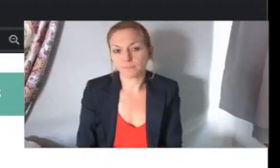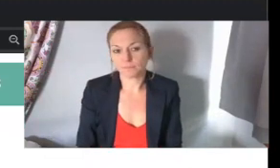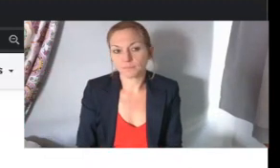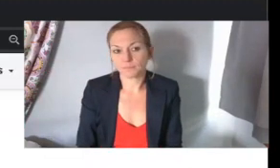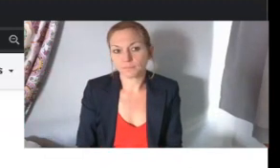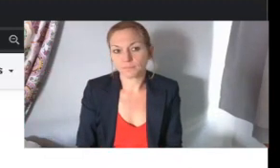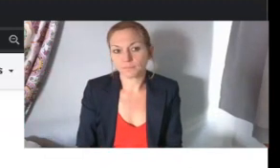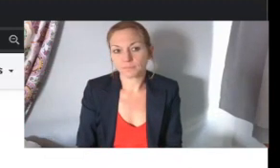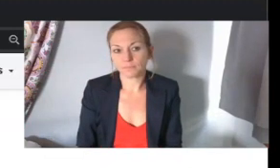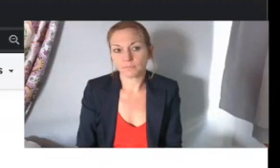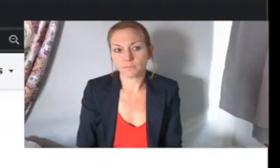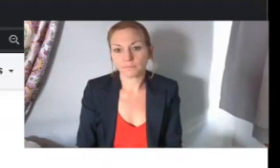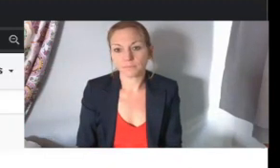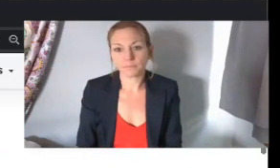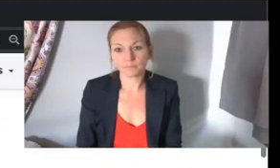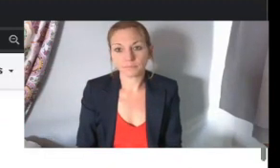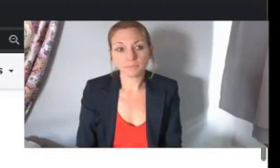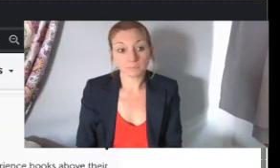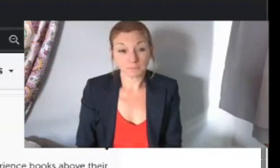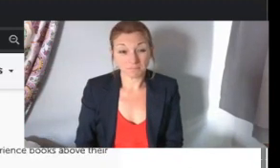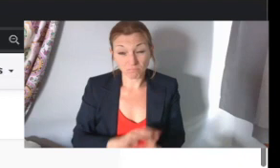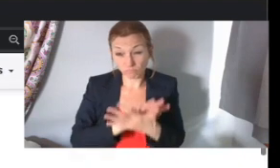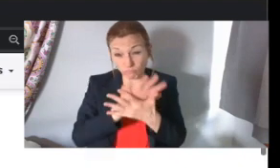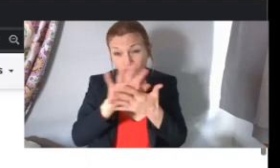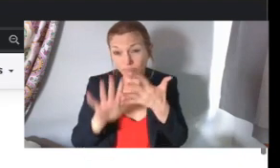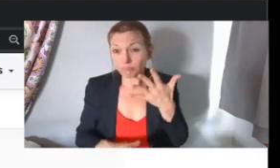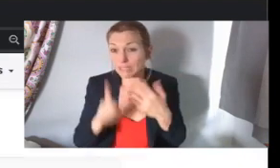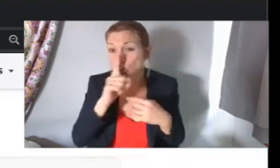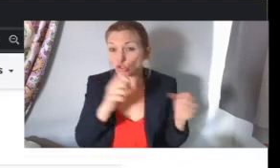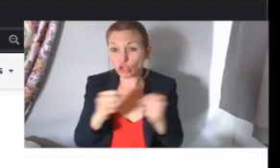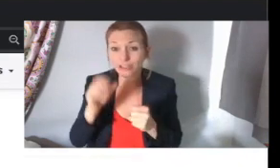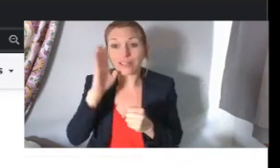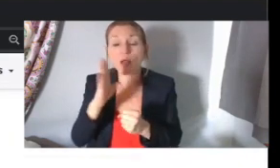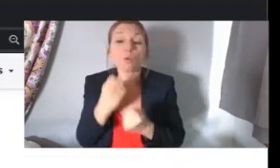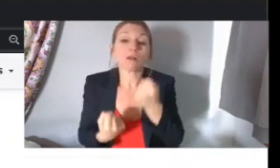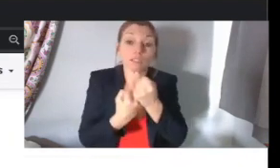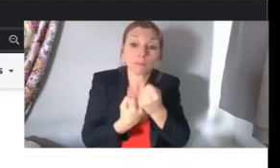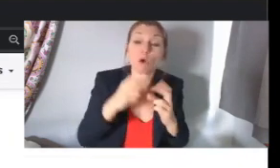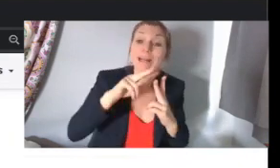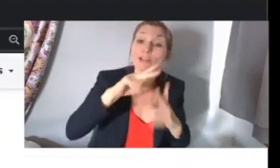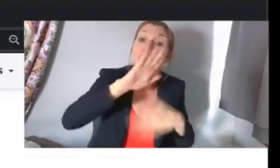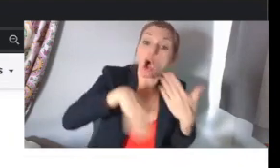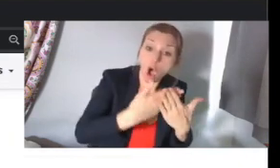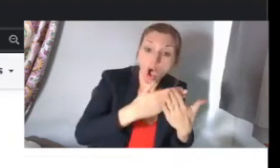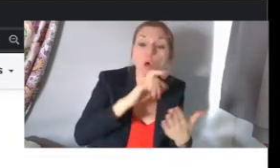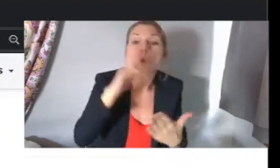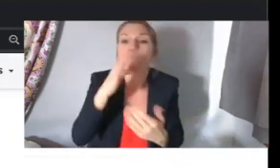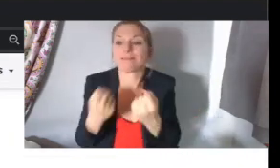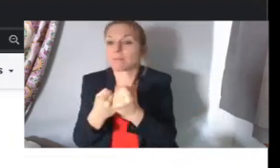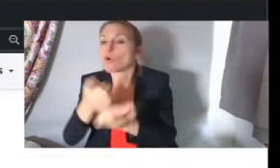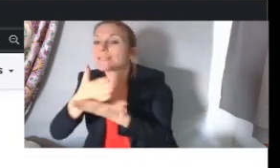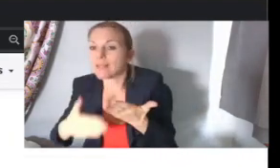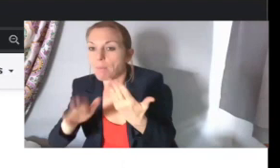And then you'll see a whole bunch of strategies that support either all or some of your factors. We can see here